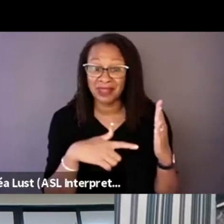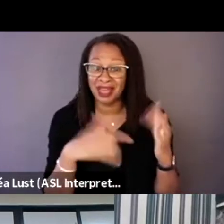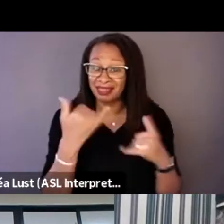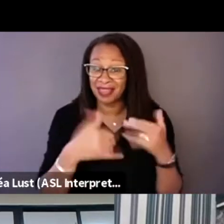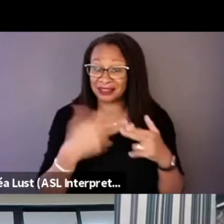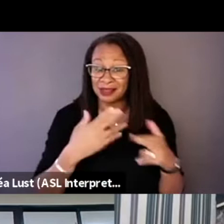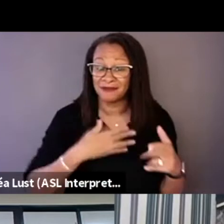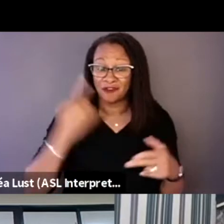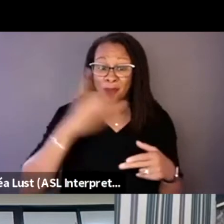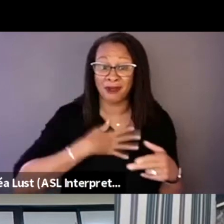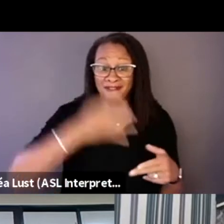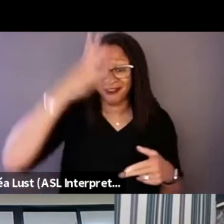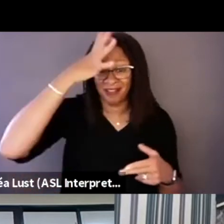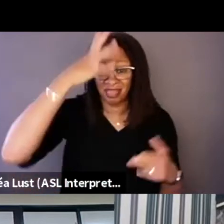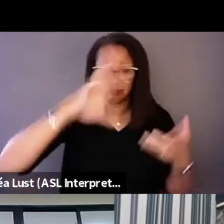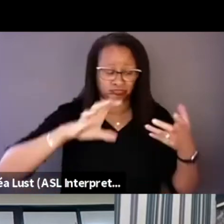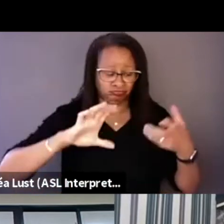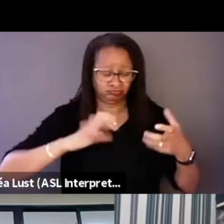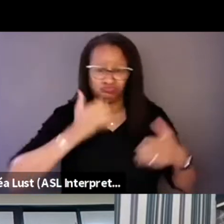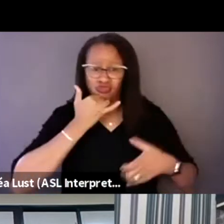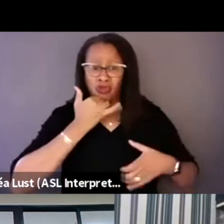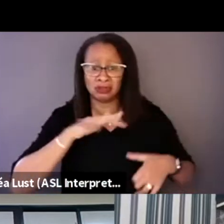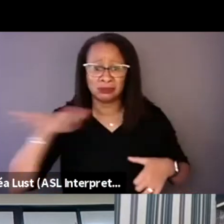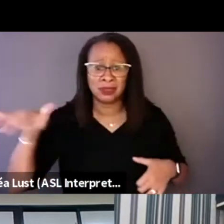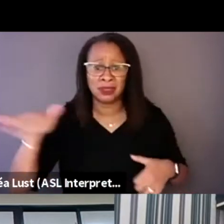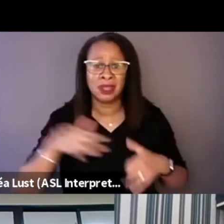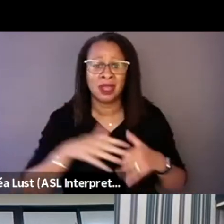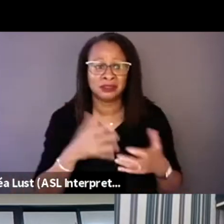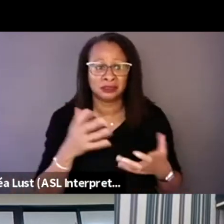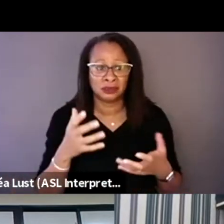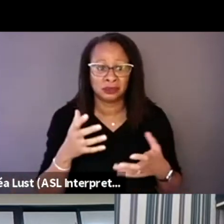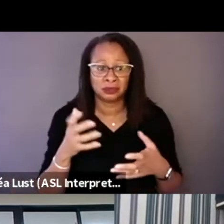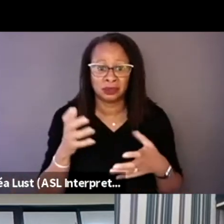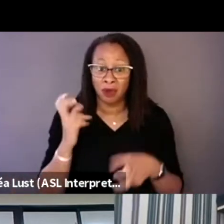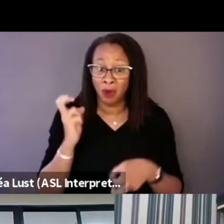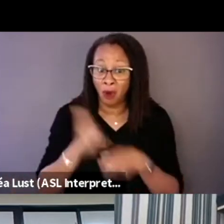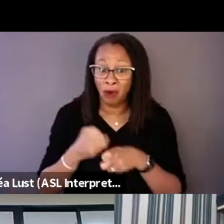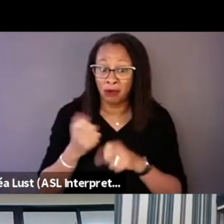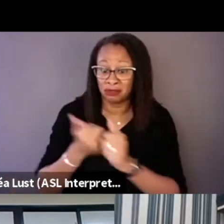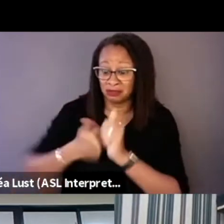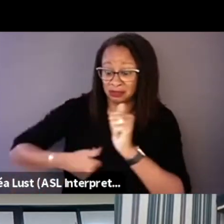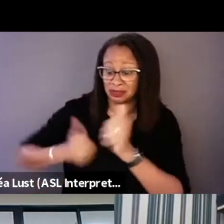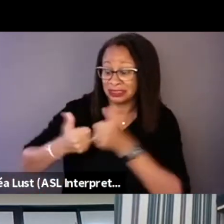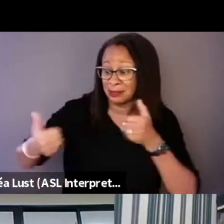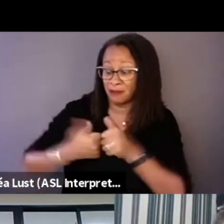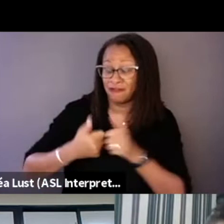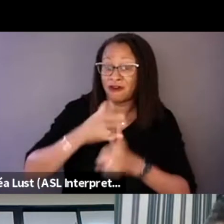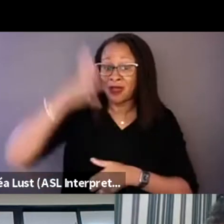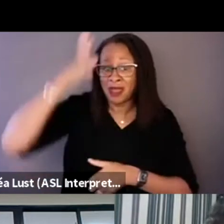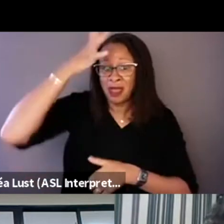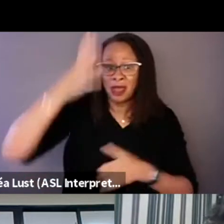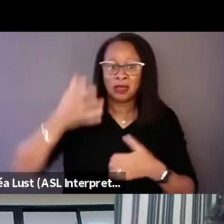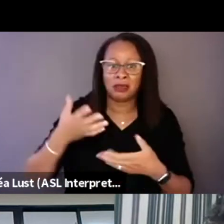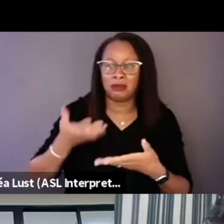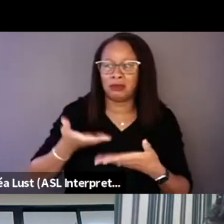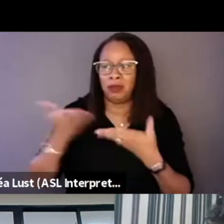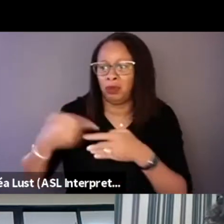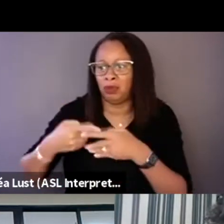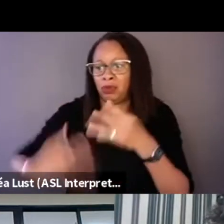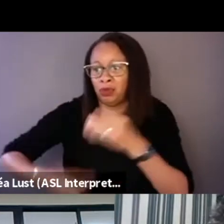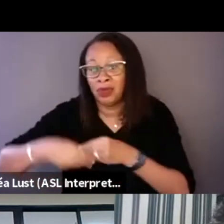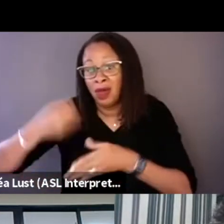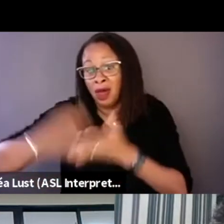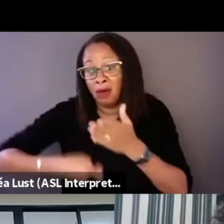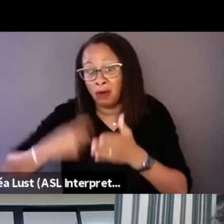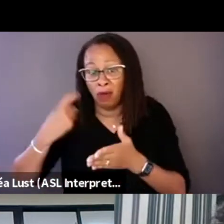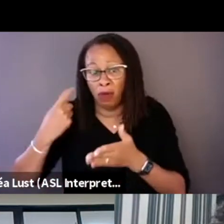names, right? This is getting us farther away from our parents. It also contributes to fees and additional costs